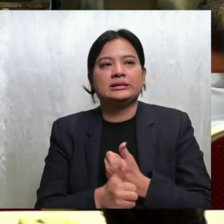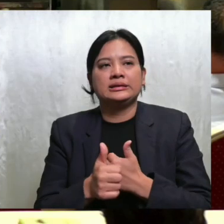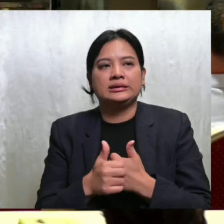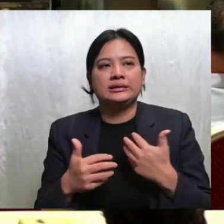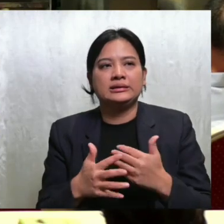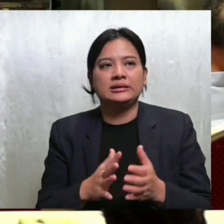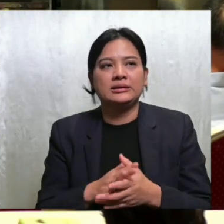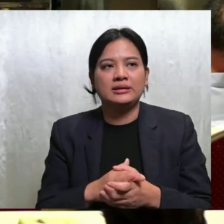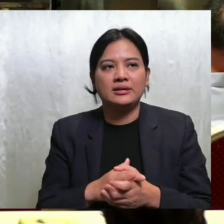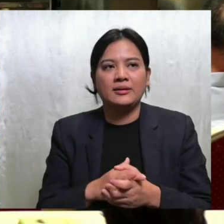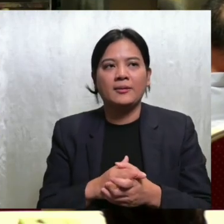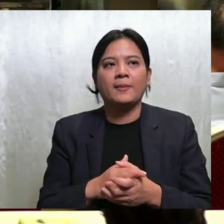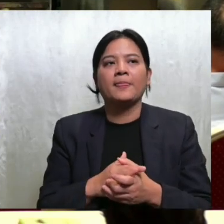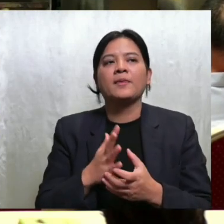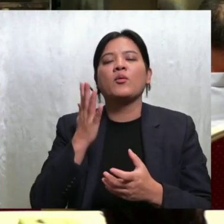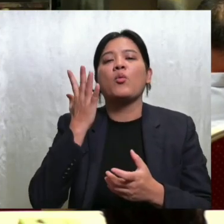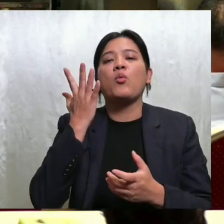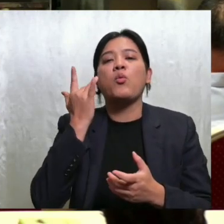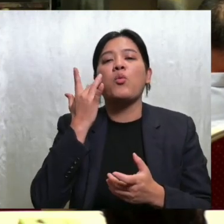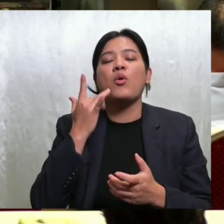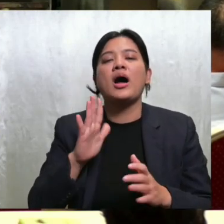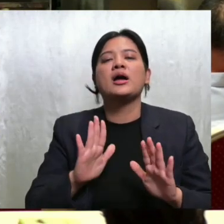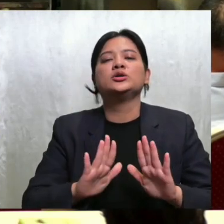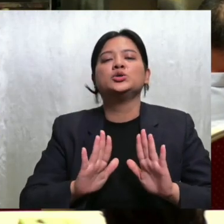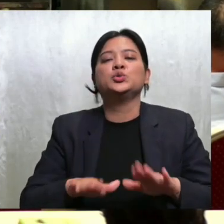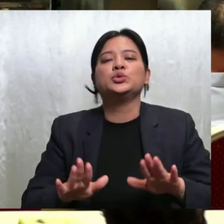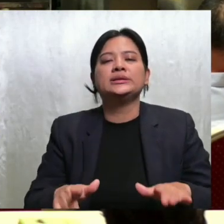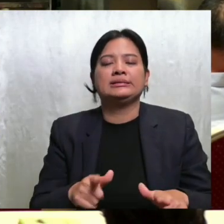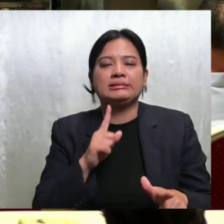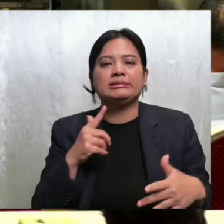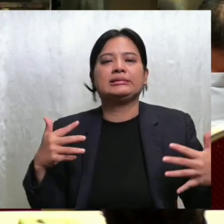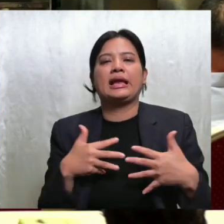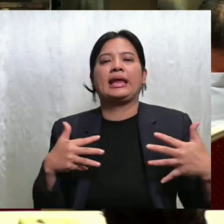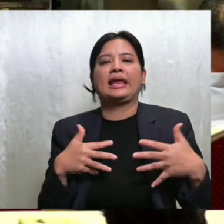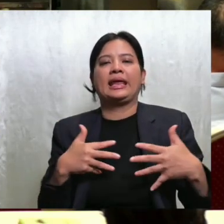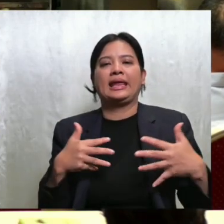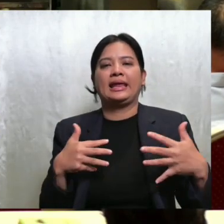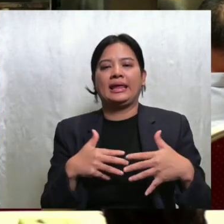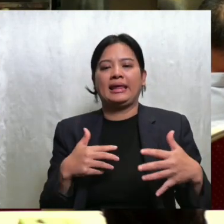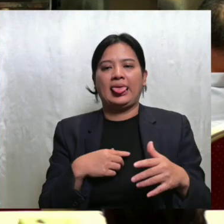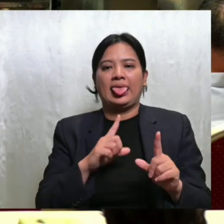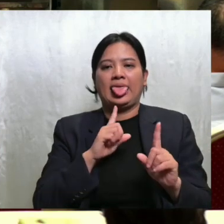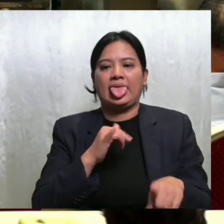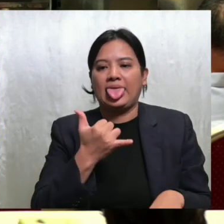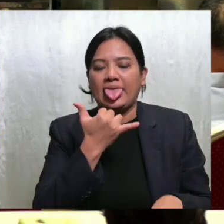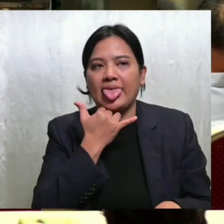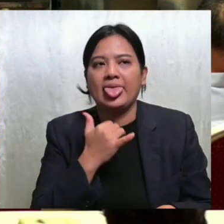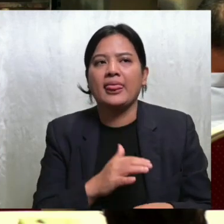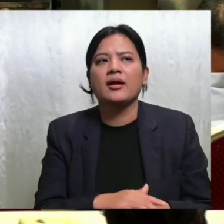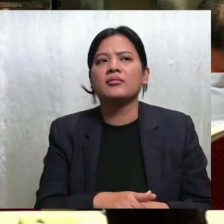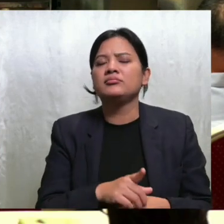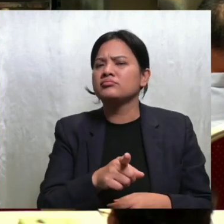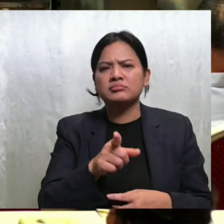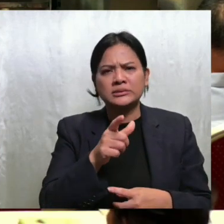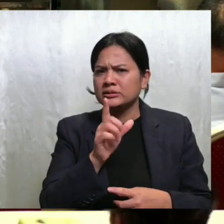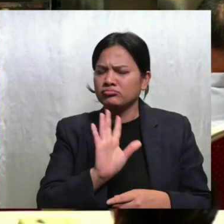are learning something, then you should not be fearing and in a state of fear to